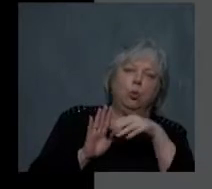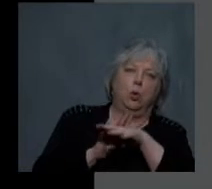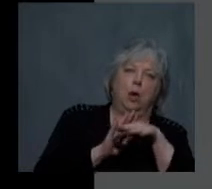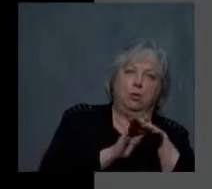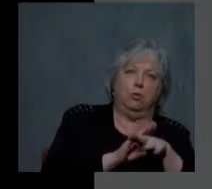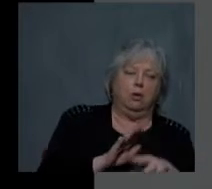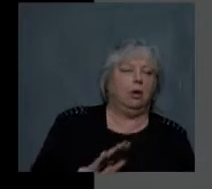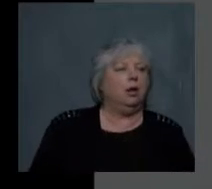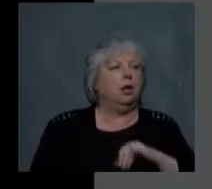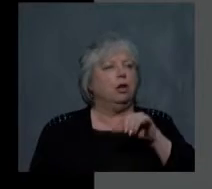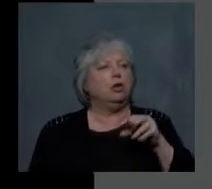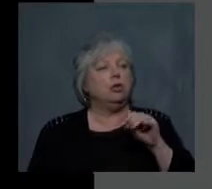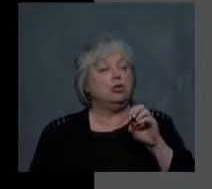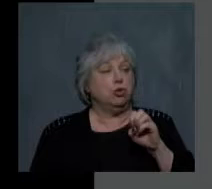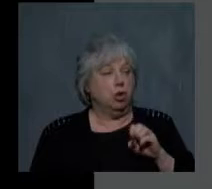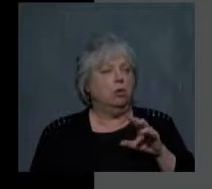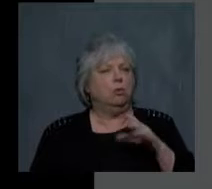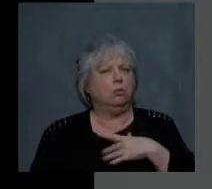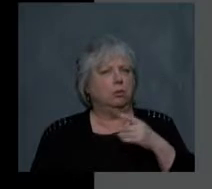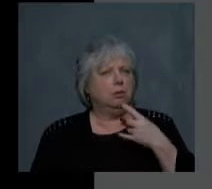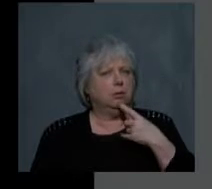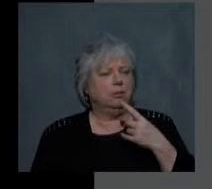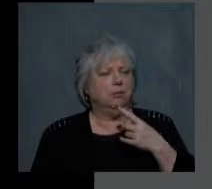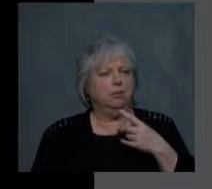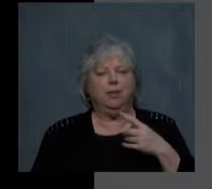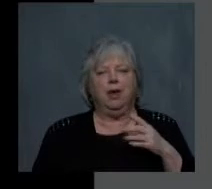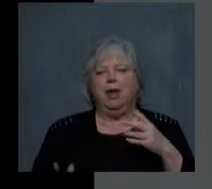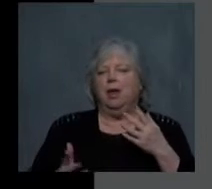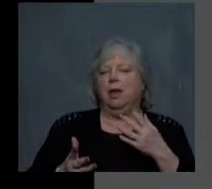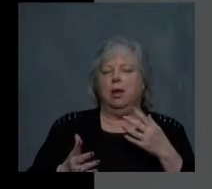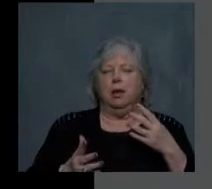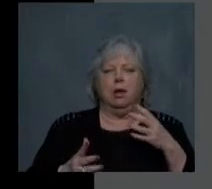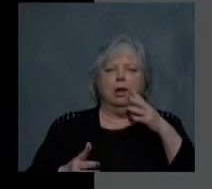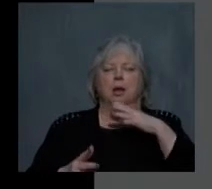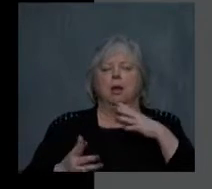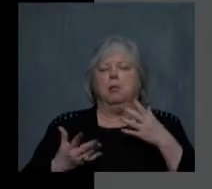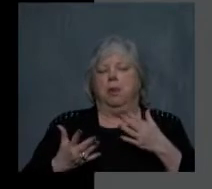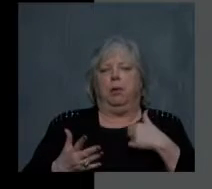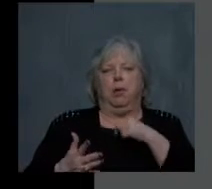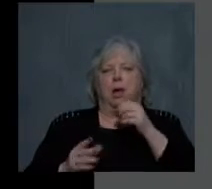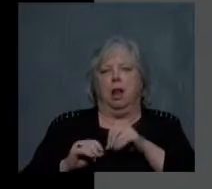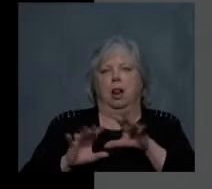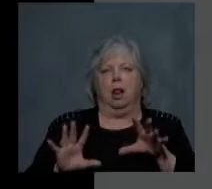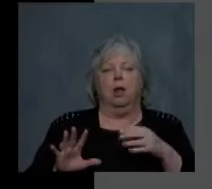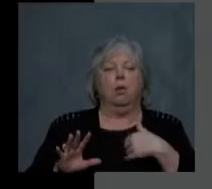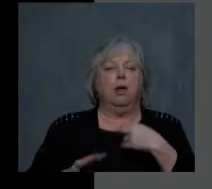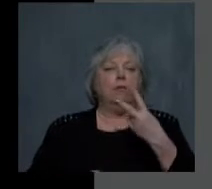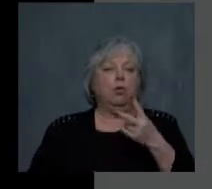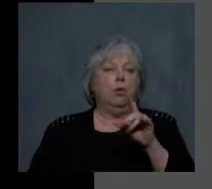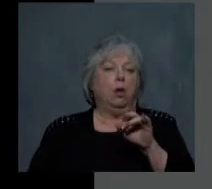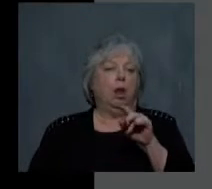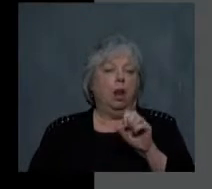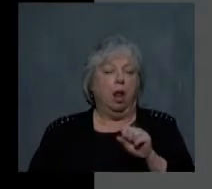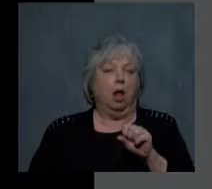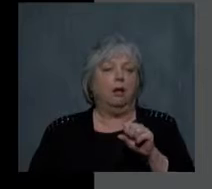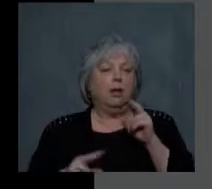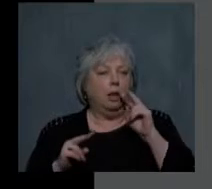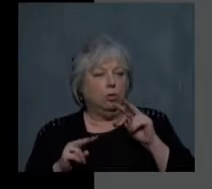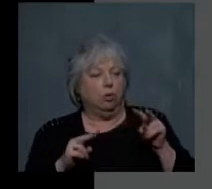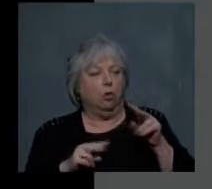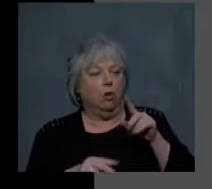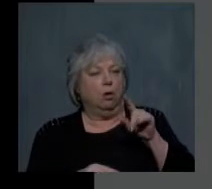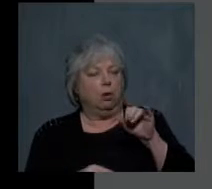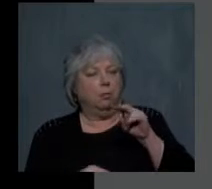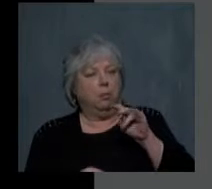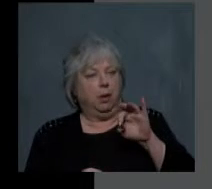Joe, would you like to? Sure, come? maybe I wasn't here, very it clear. says- We have 2 lots fronting on Right. Pinnacle. They will have